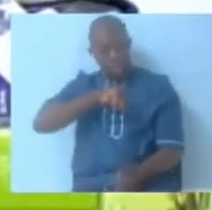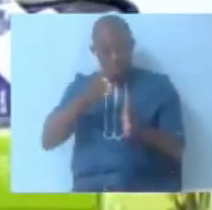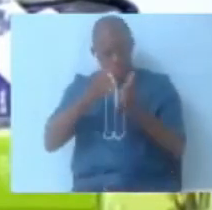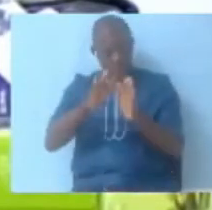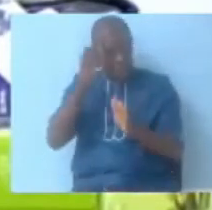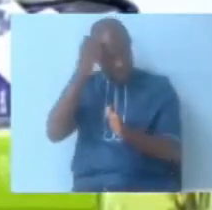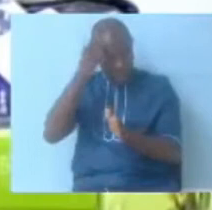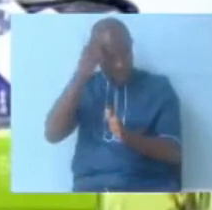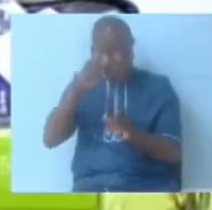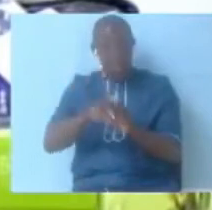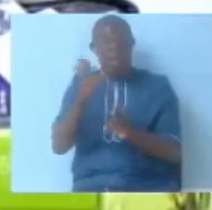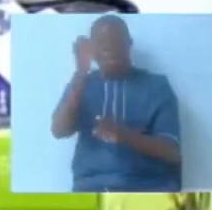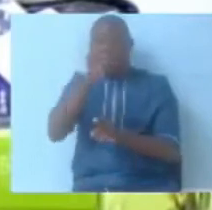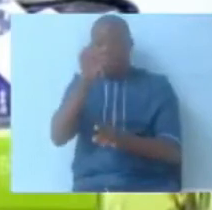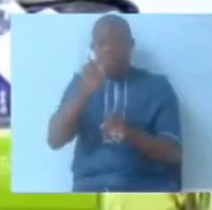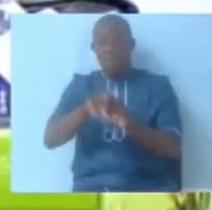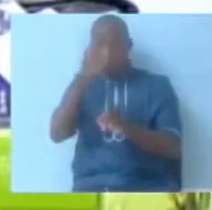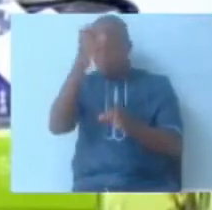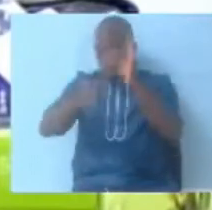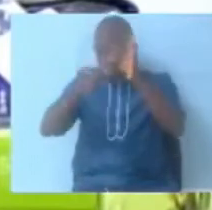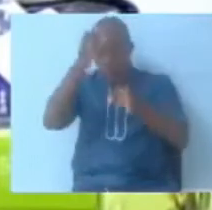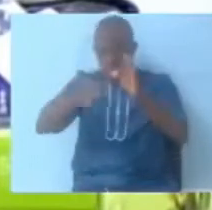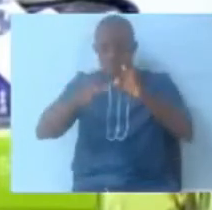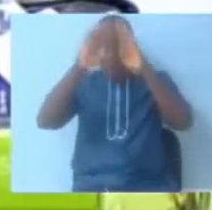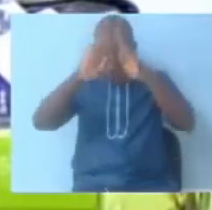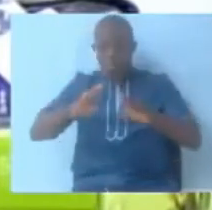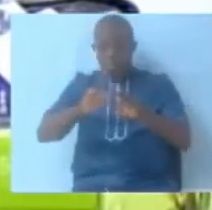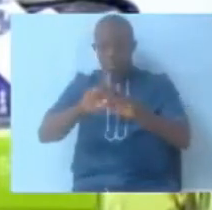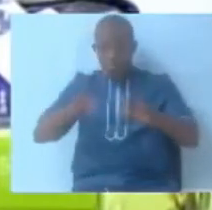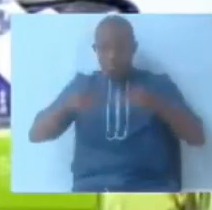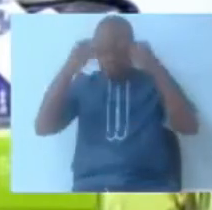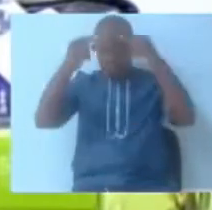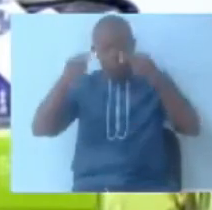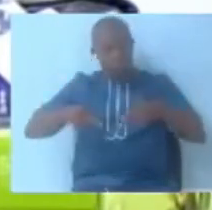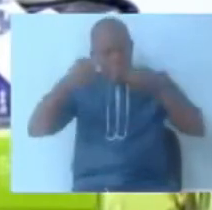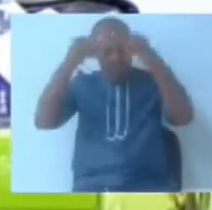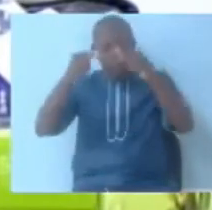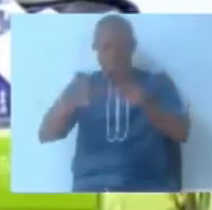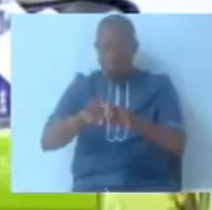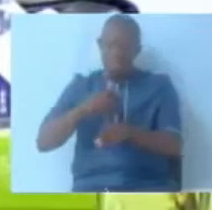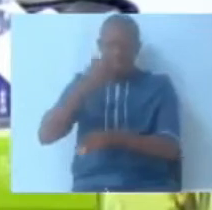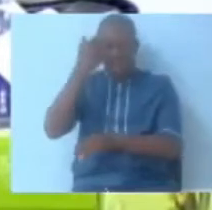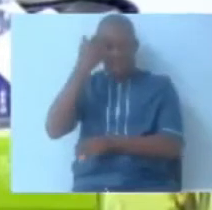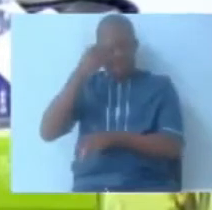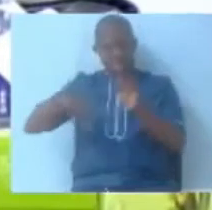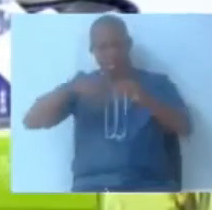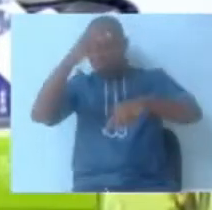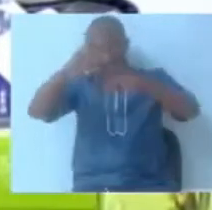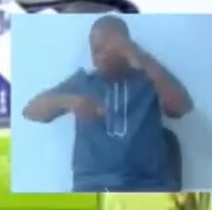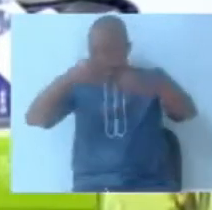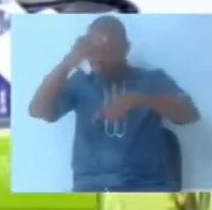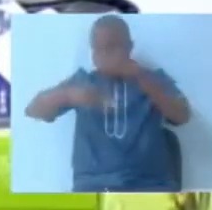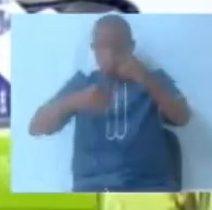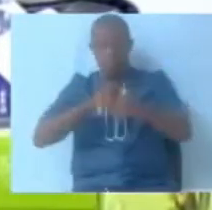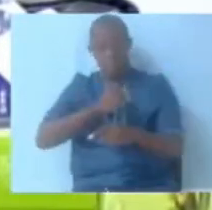has continuously been adjourned, so that trend was going to continue. That was the prosecution attitude.